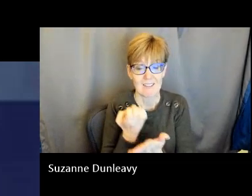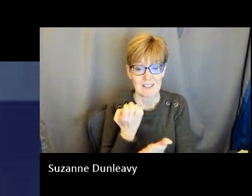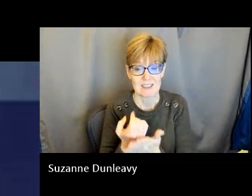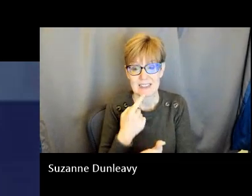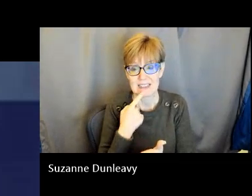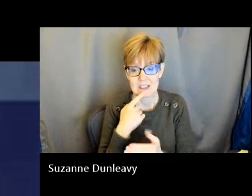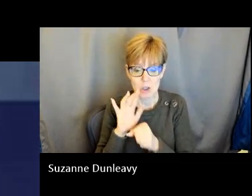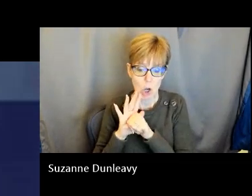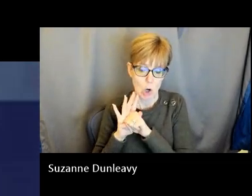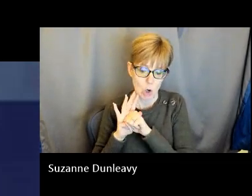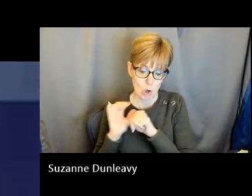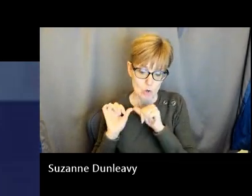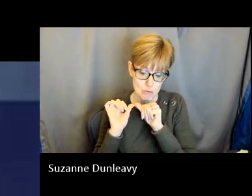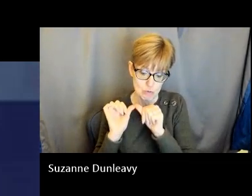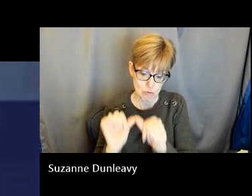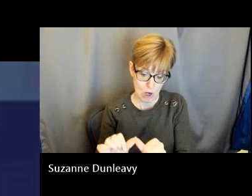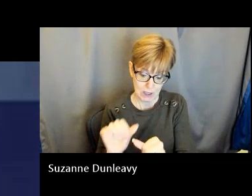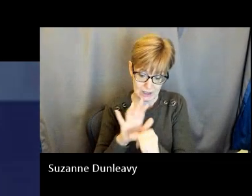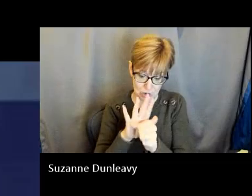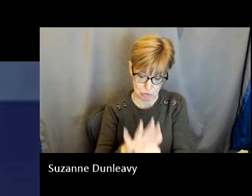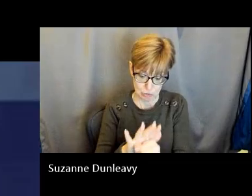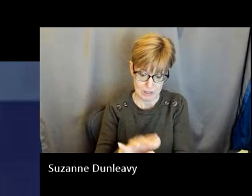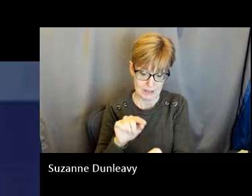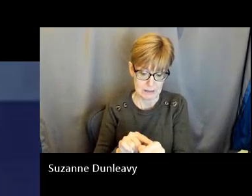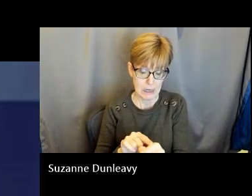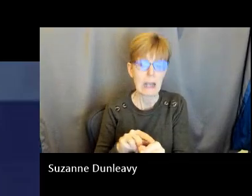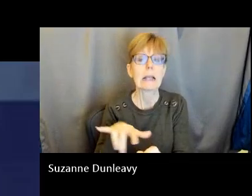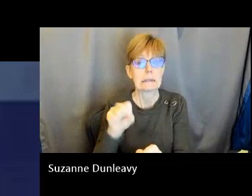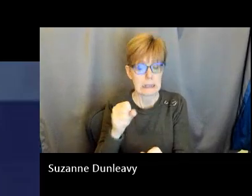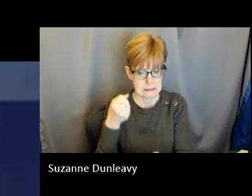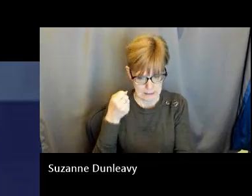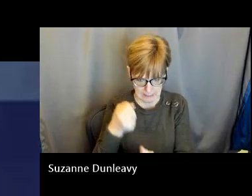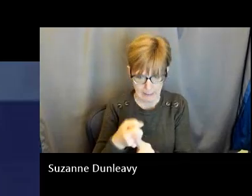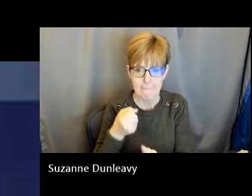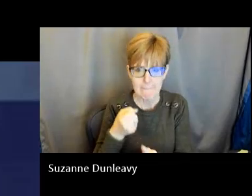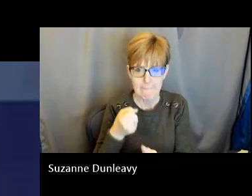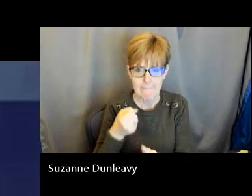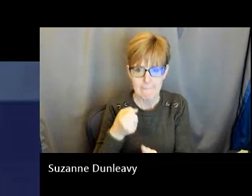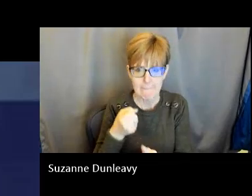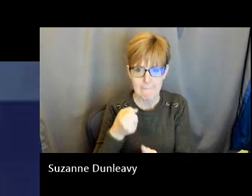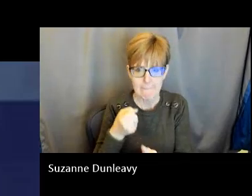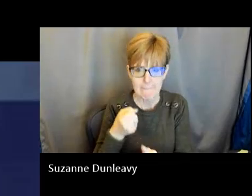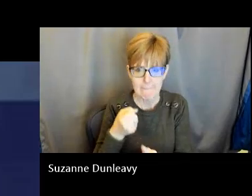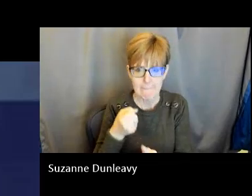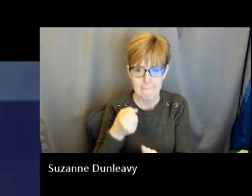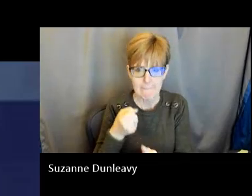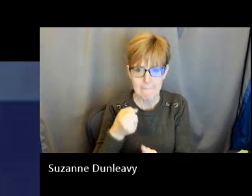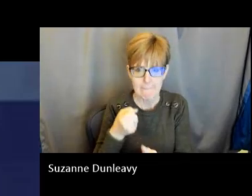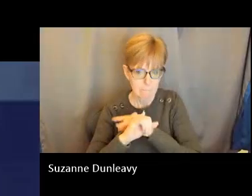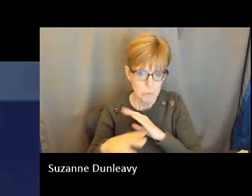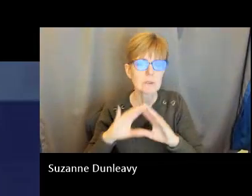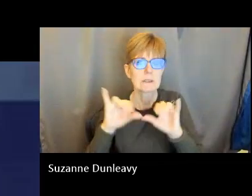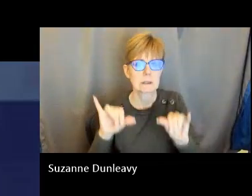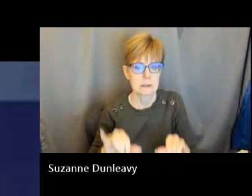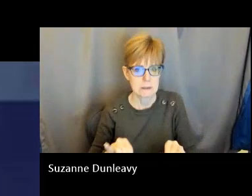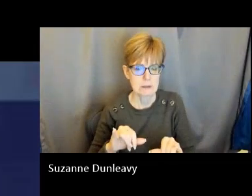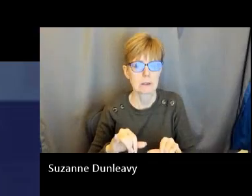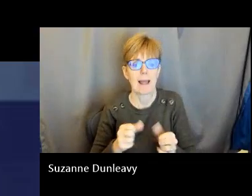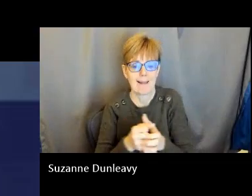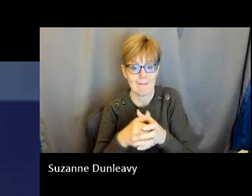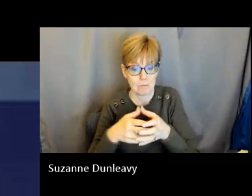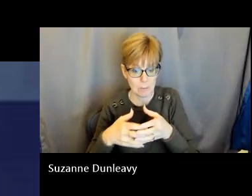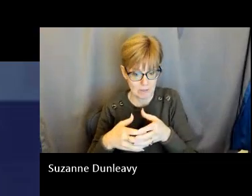stress, not only does it have an impact on our hormones, our immune function, on inflammation, but also on gene